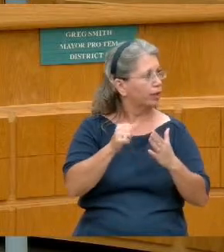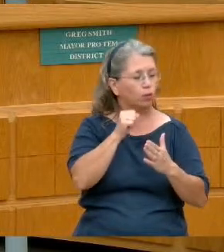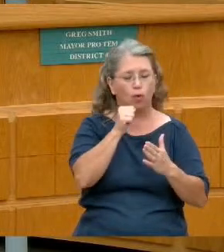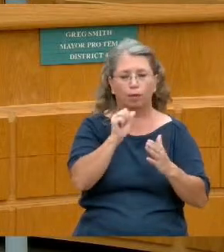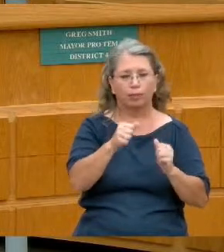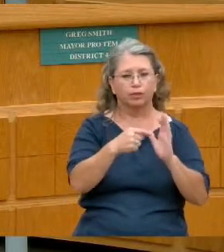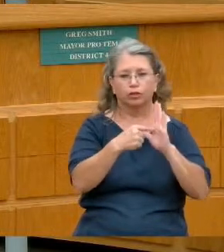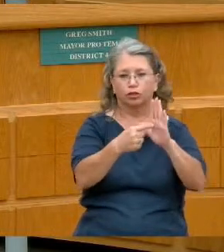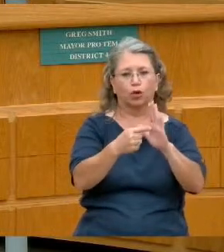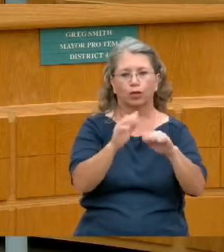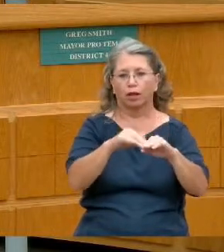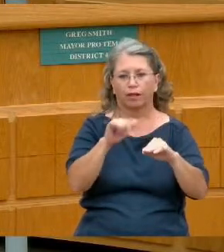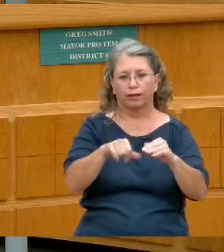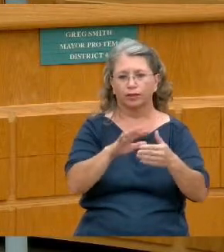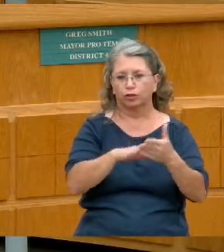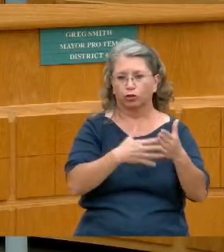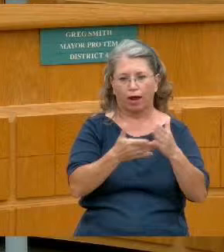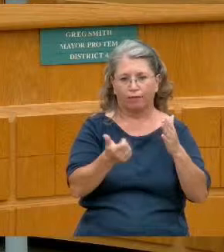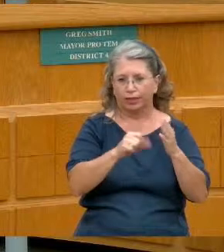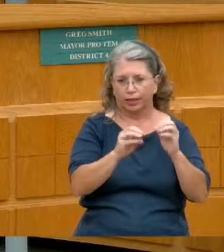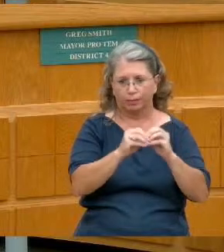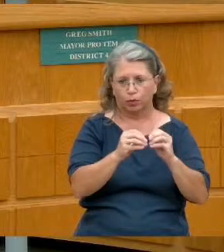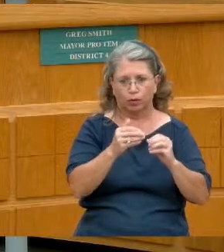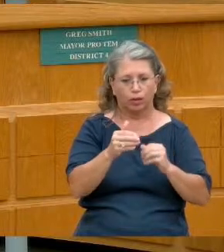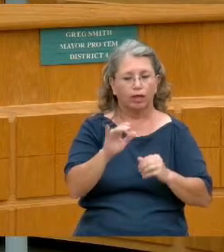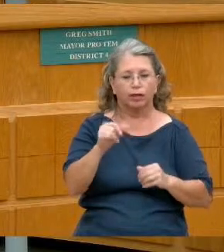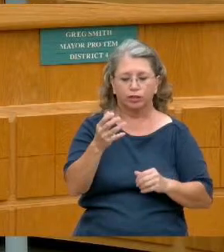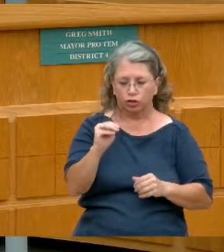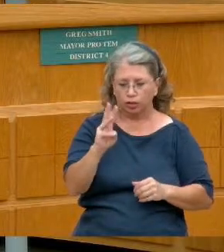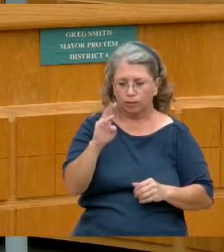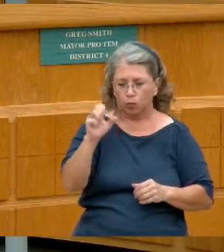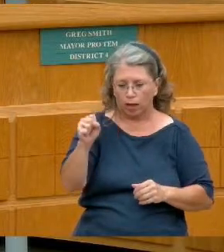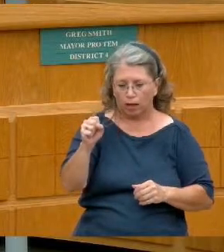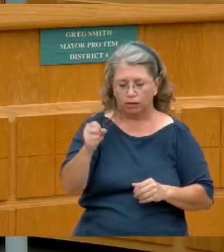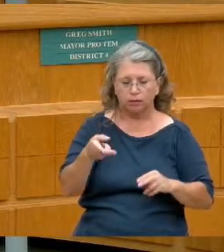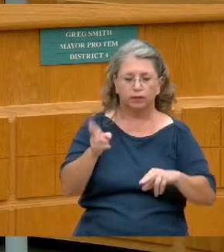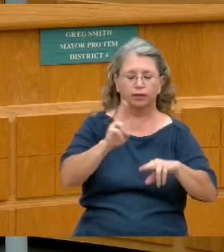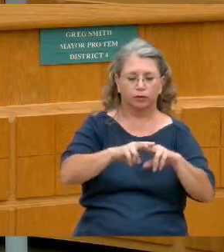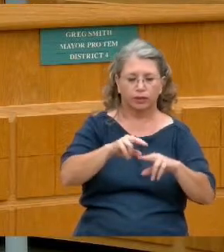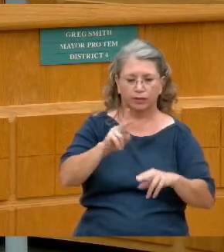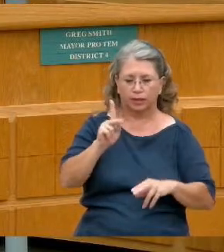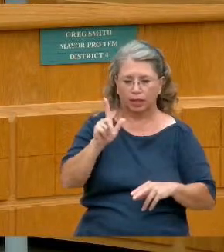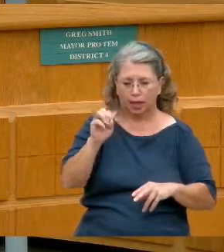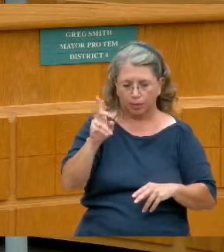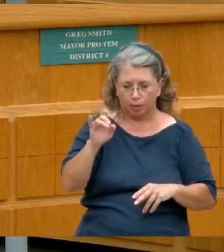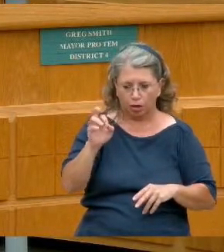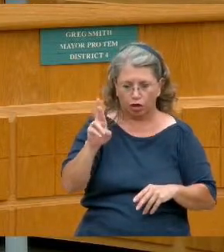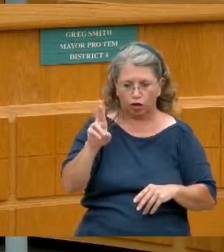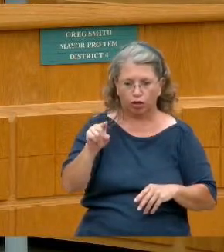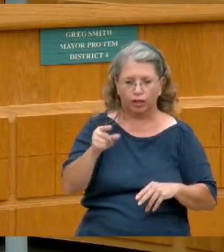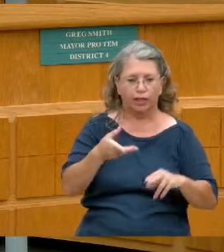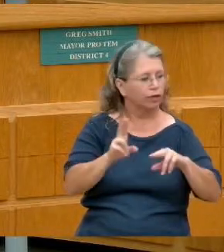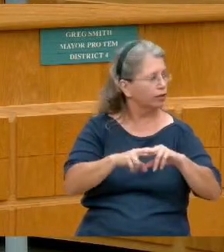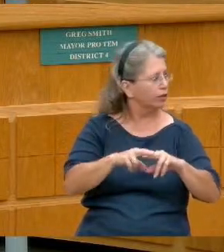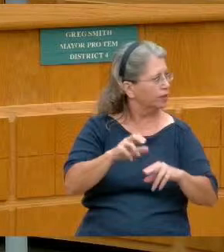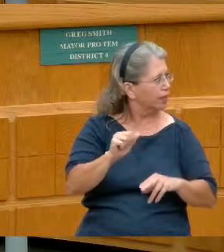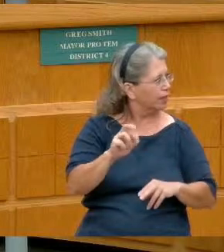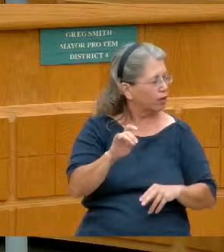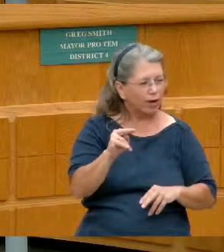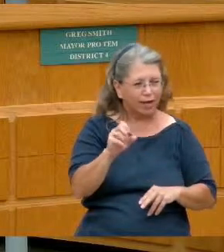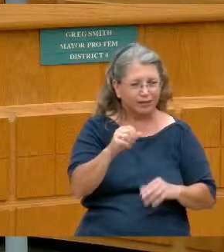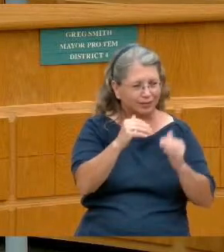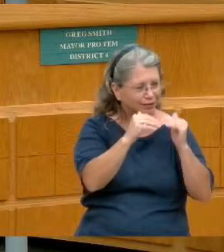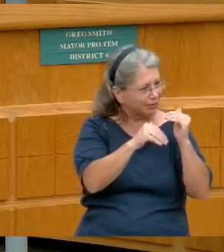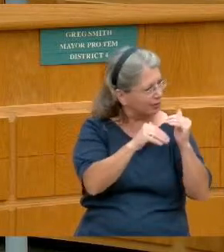the other counties. But we've got Jim Wells with an increase, Kleberg with an increase, Aransas, which is hiding underneath some of the other lines